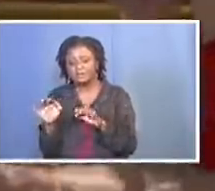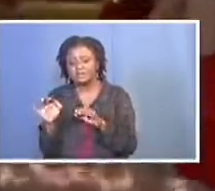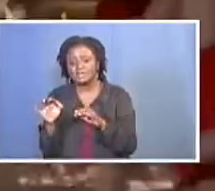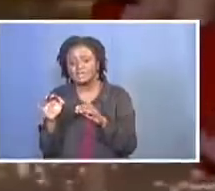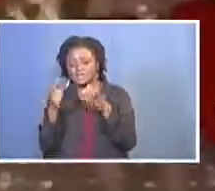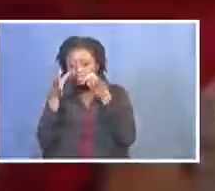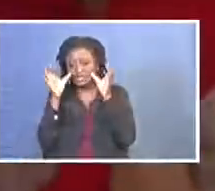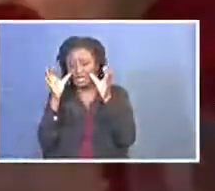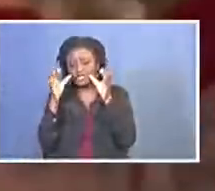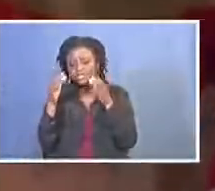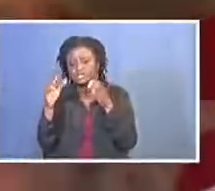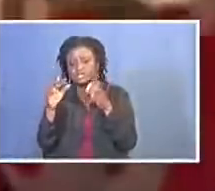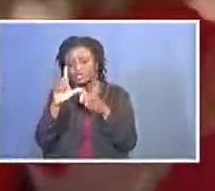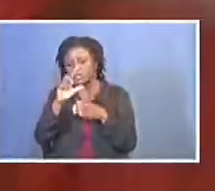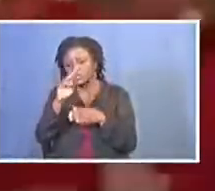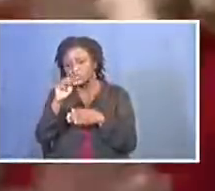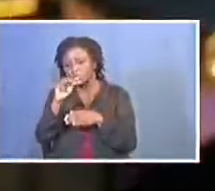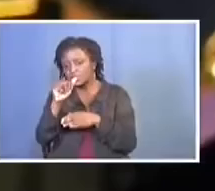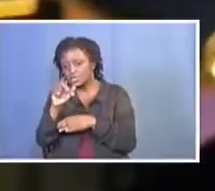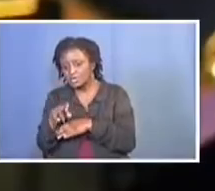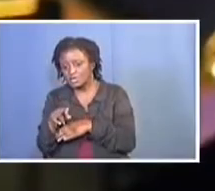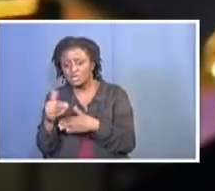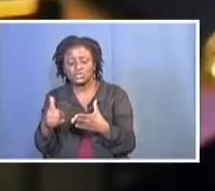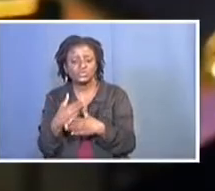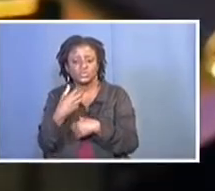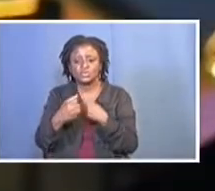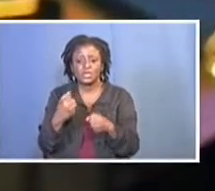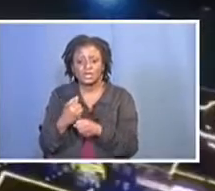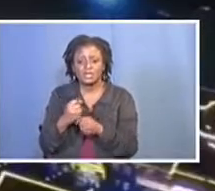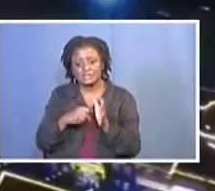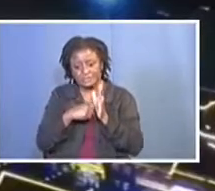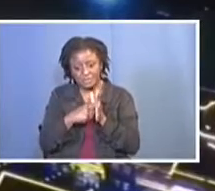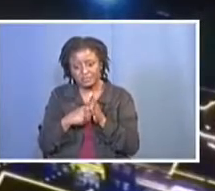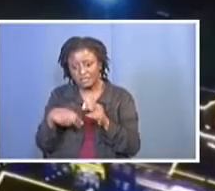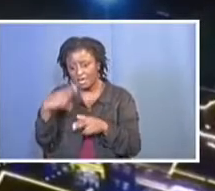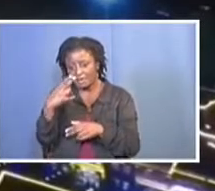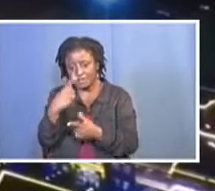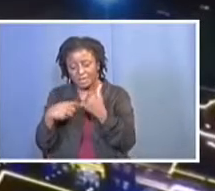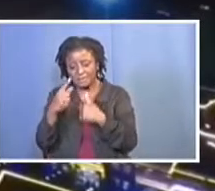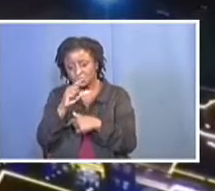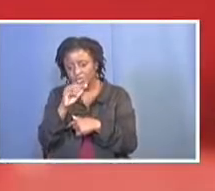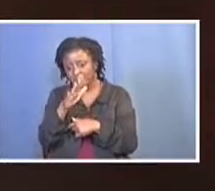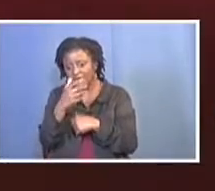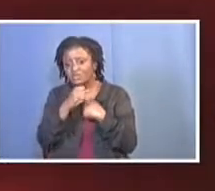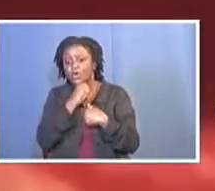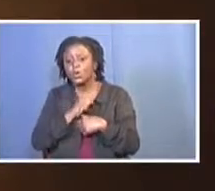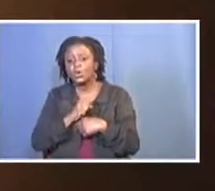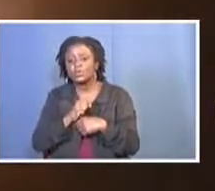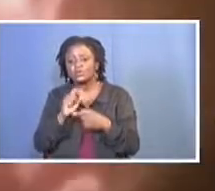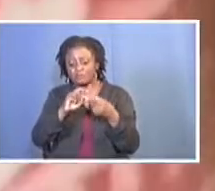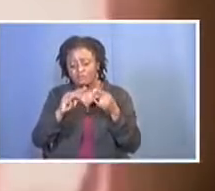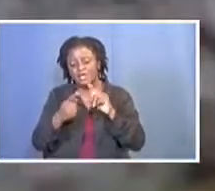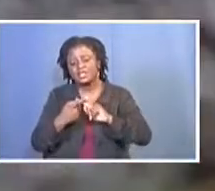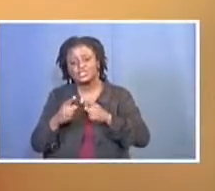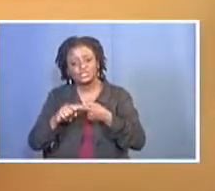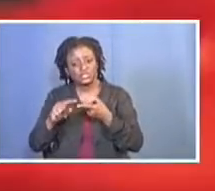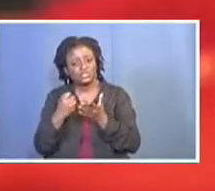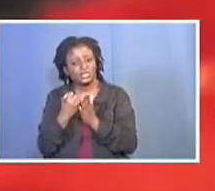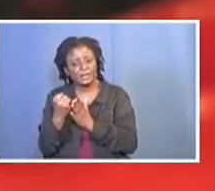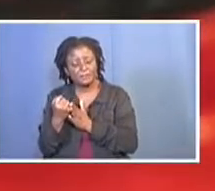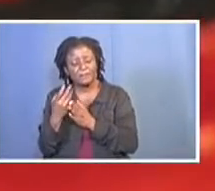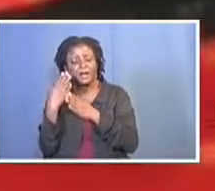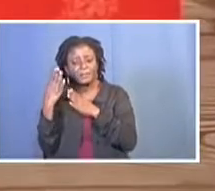Year. The Year of the Tiger, symbolic, she says, of the upcoming 25-year-old friendship the Bahamas and China